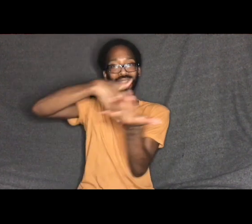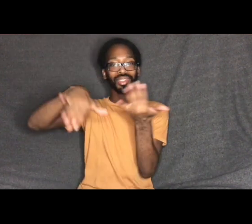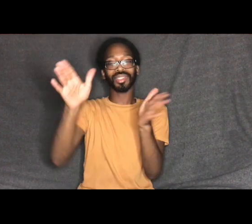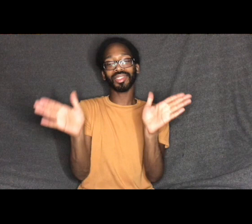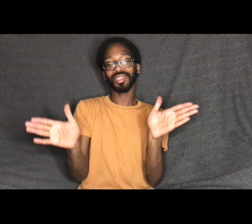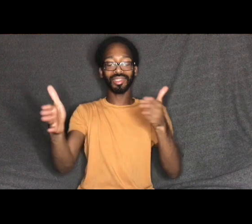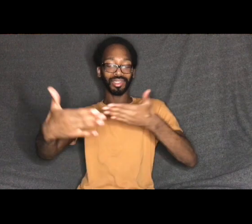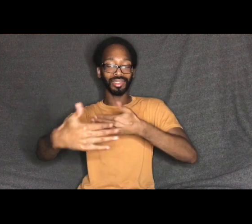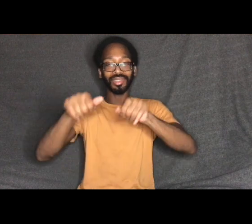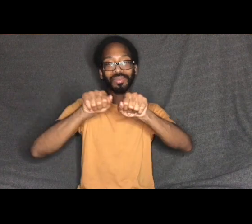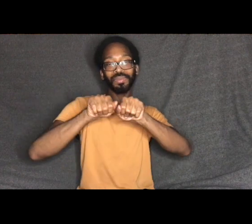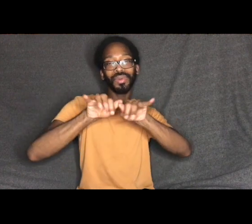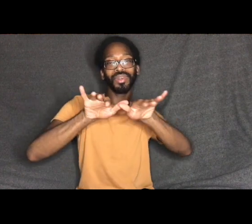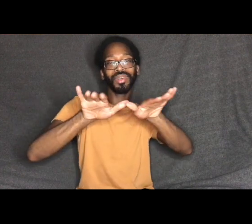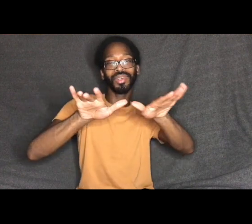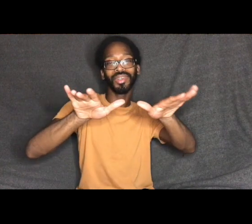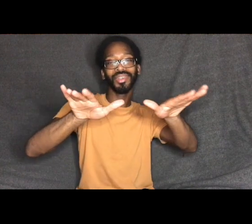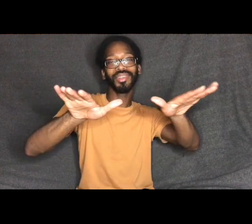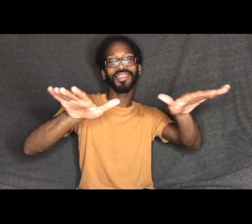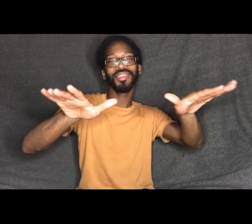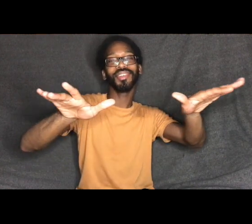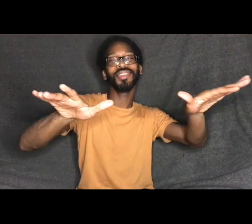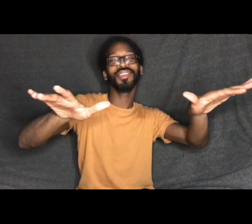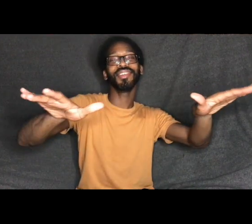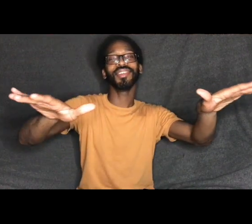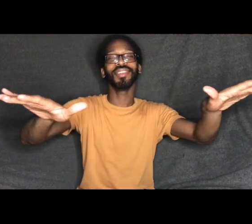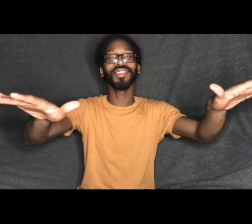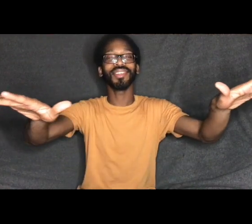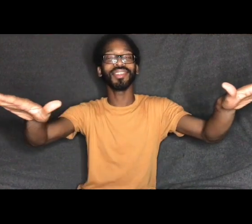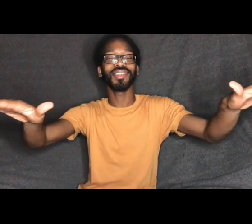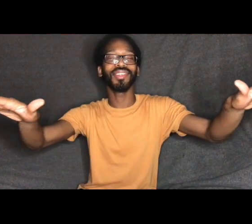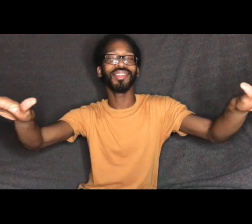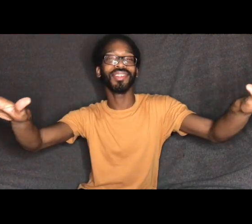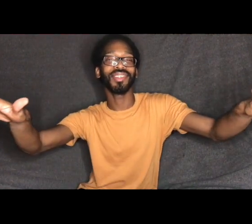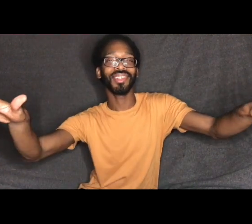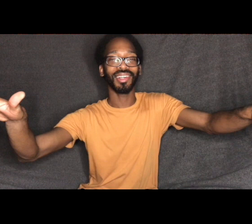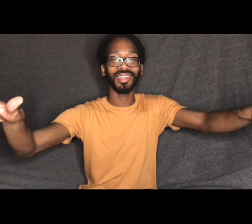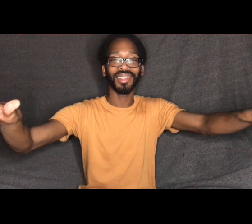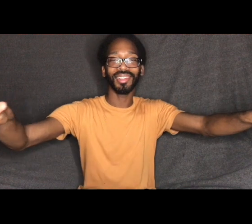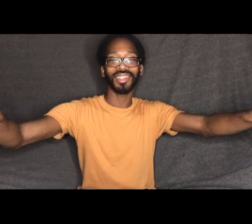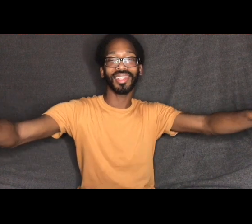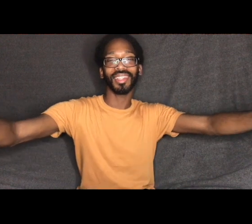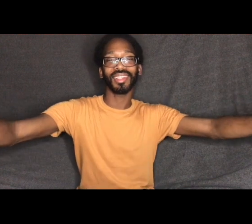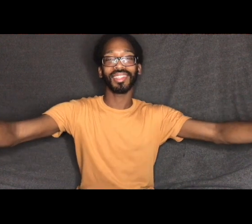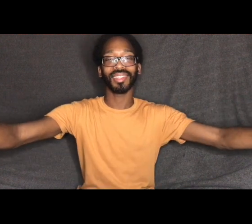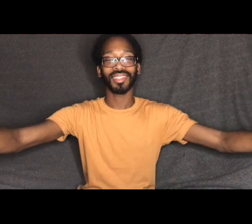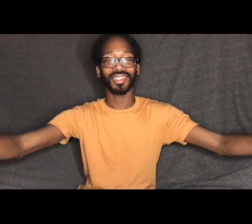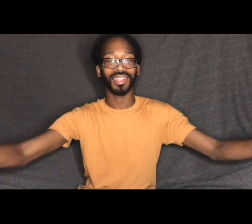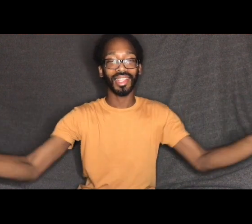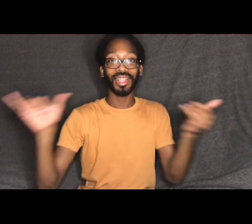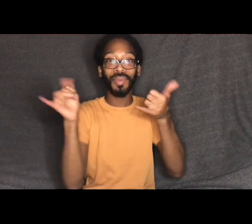perfume around the room and revel in its lovely mist. I'm gonna put